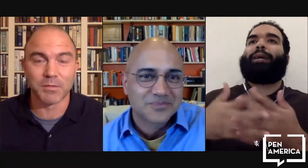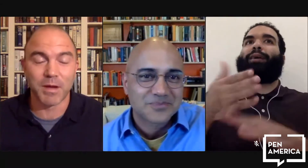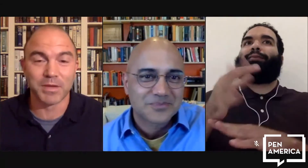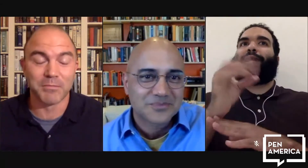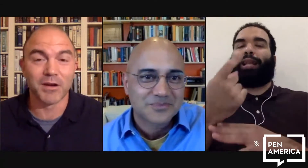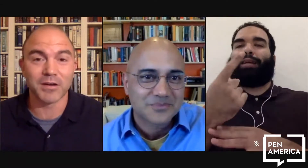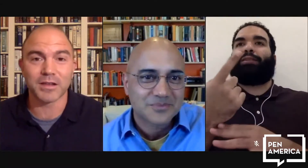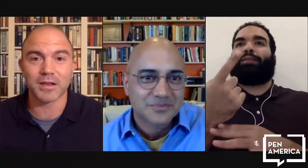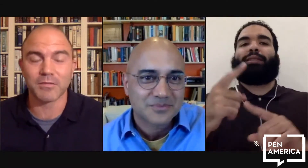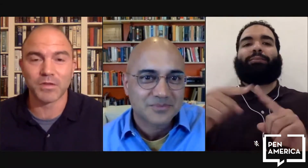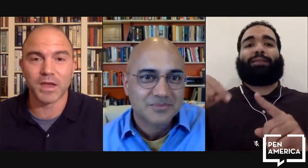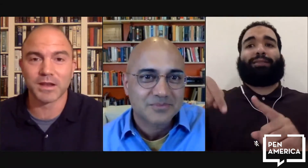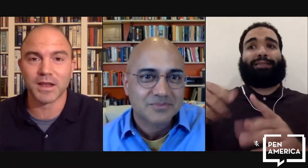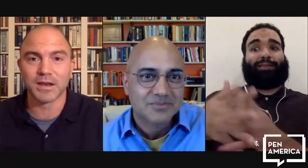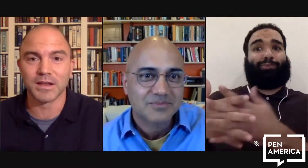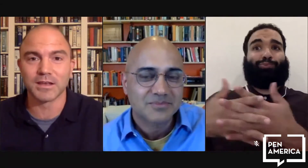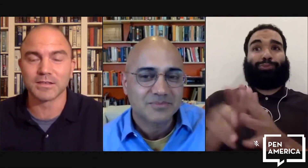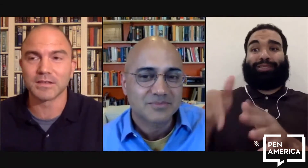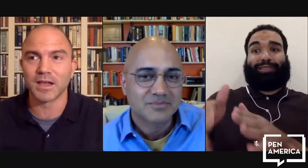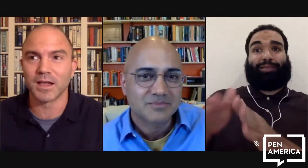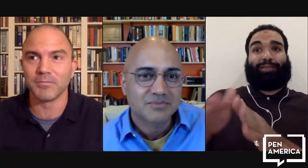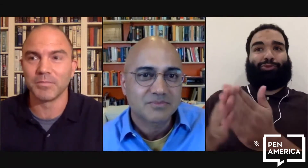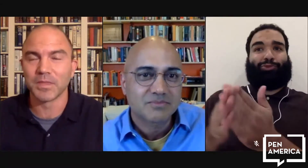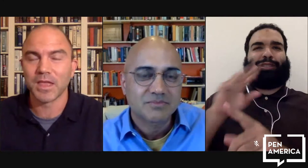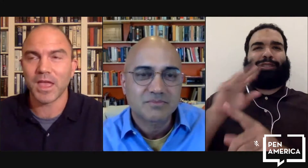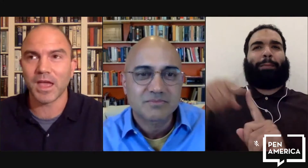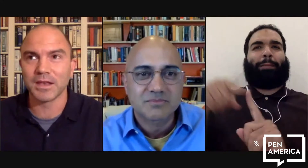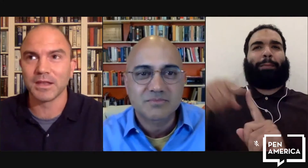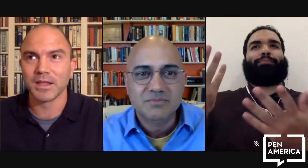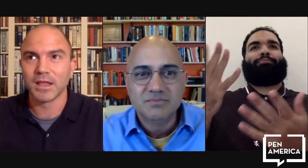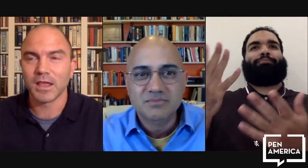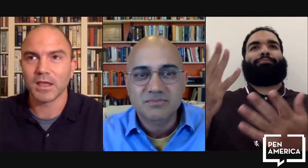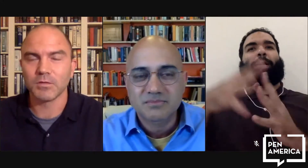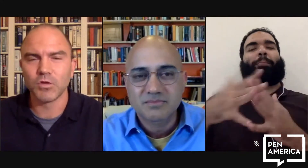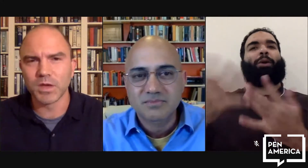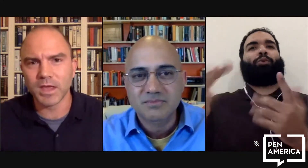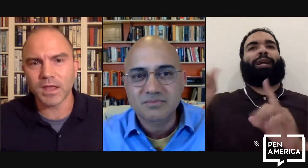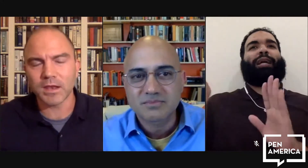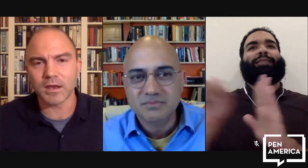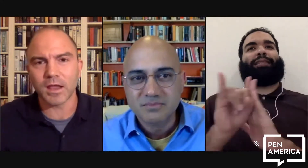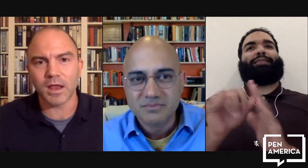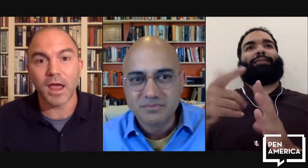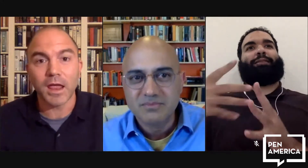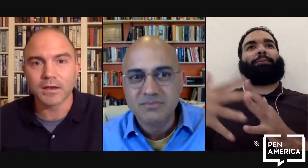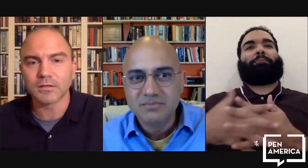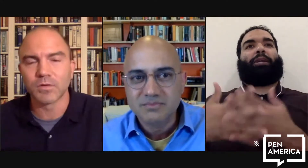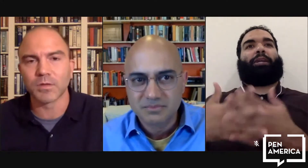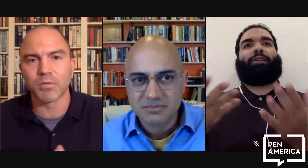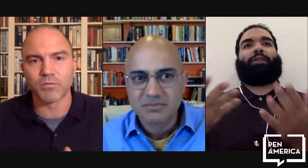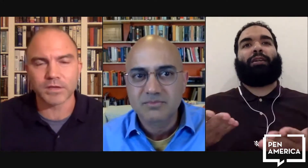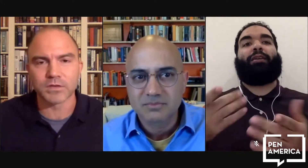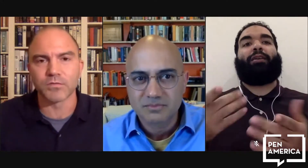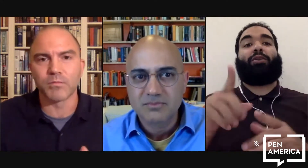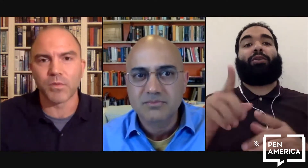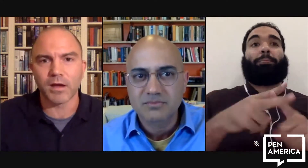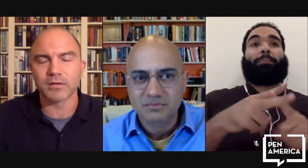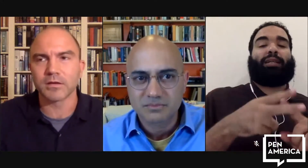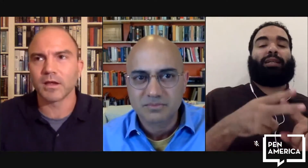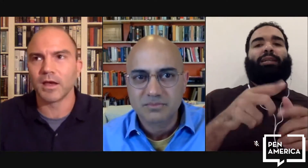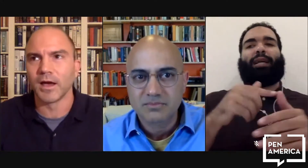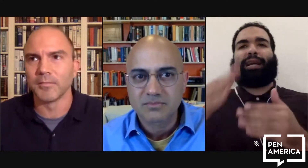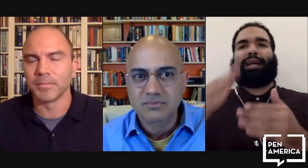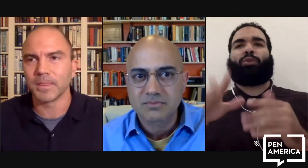is a book about being American and what that identity is. And you begin and end with a professor from